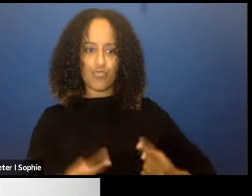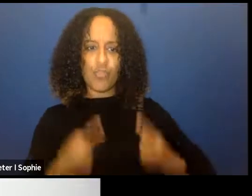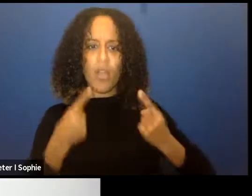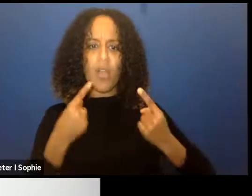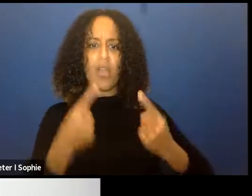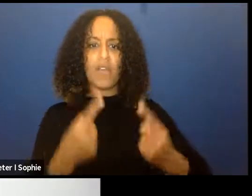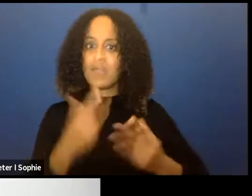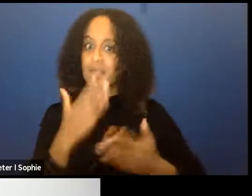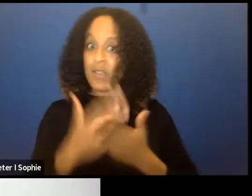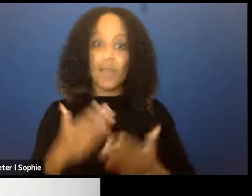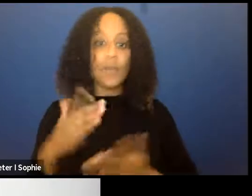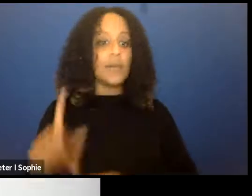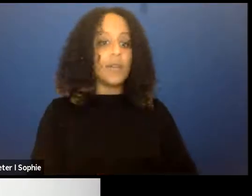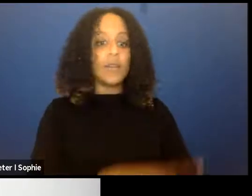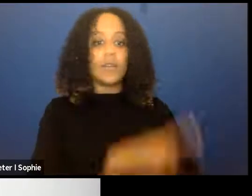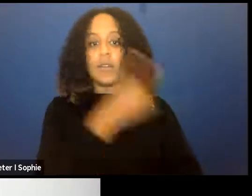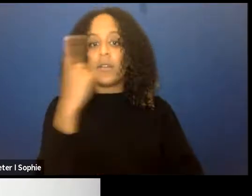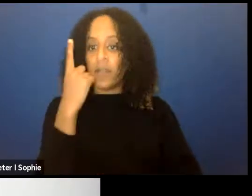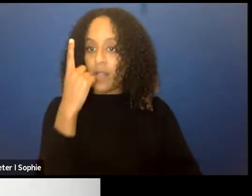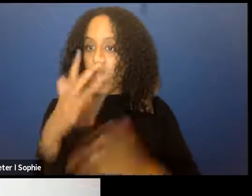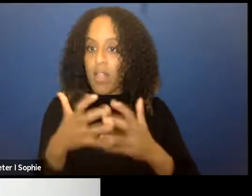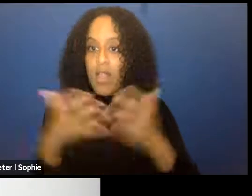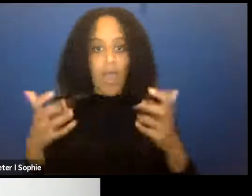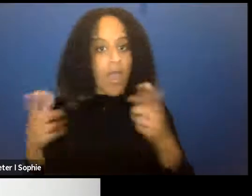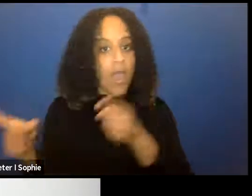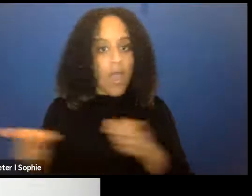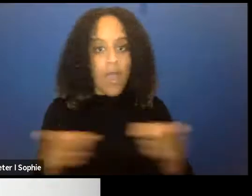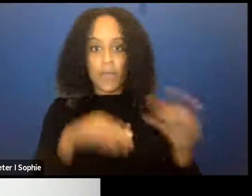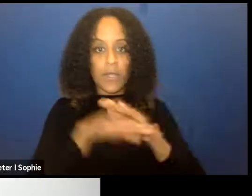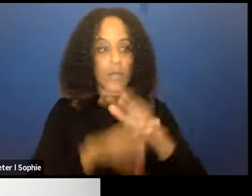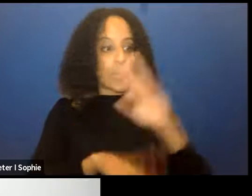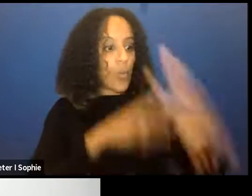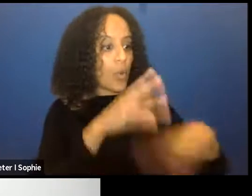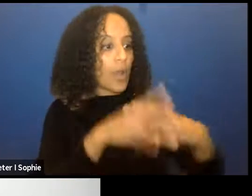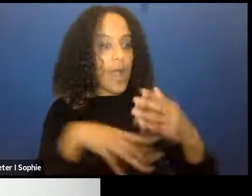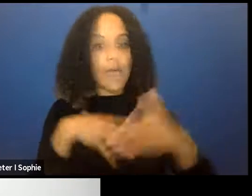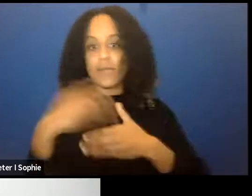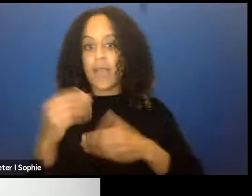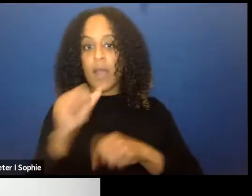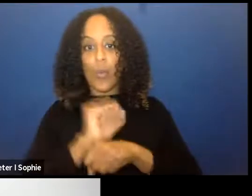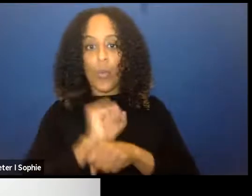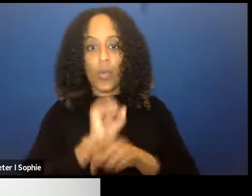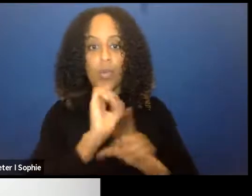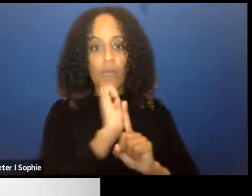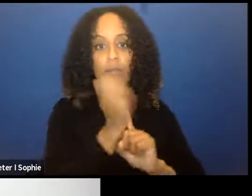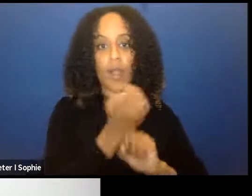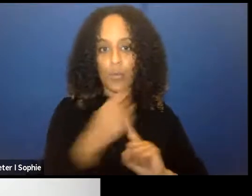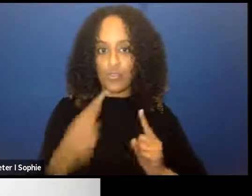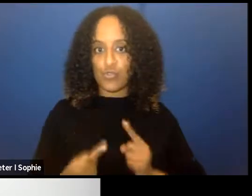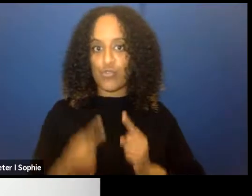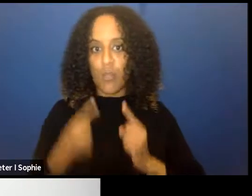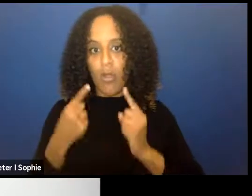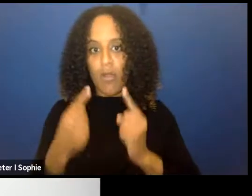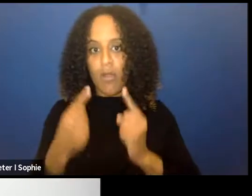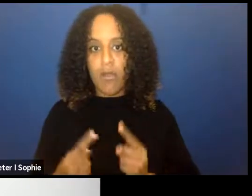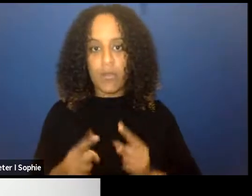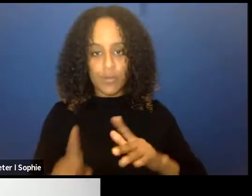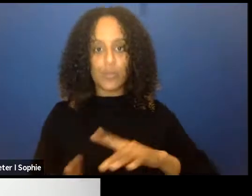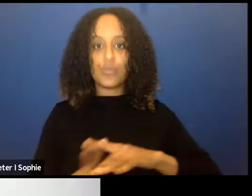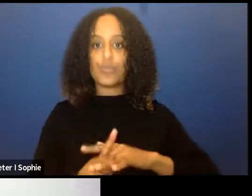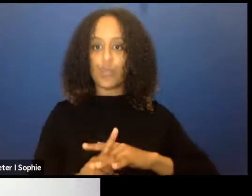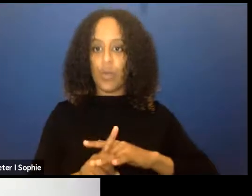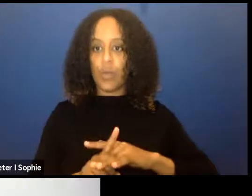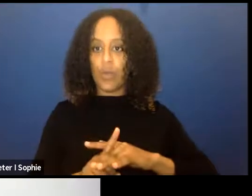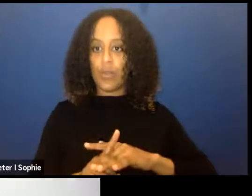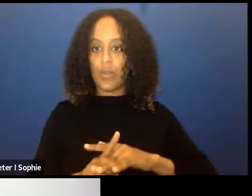some days when there was a lot happening in the world outside of work, and I was struggling to show up. And